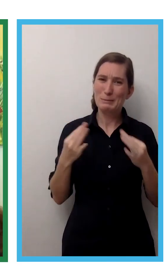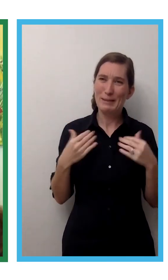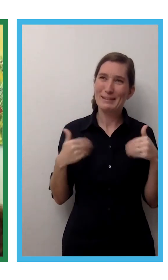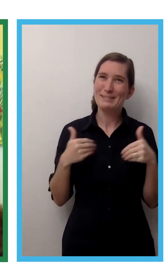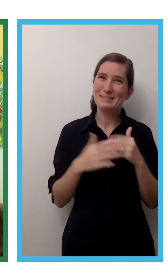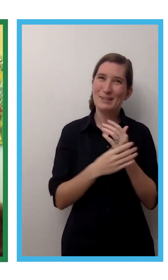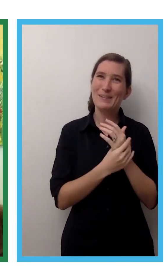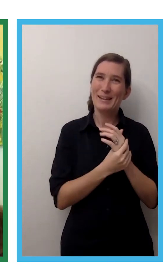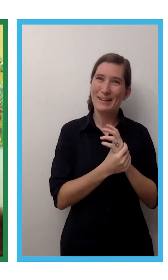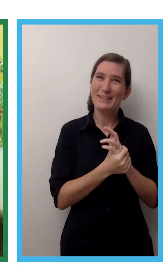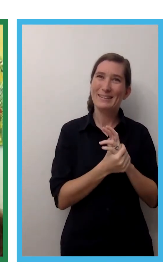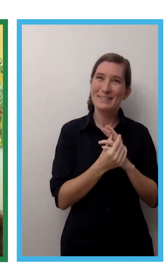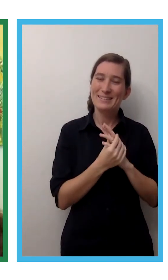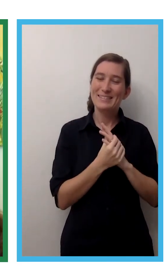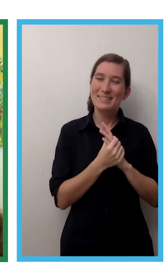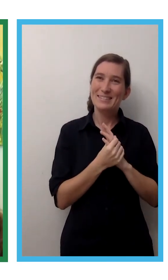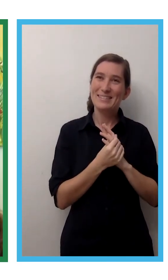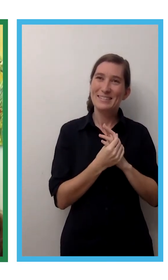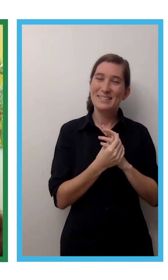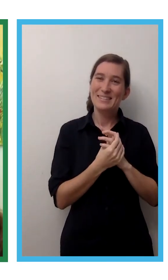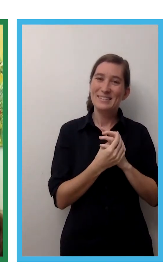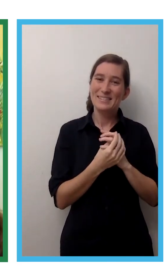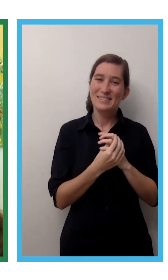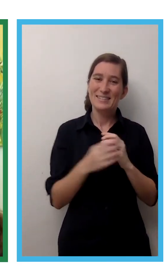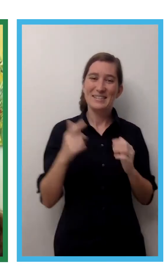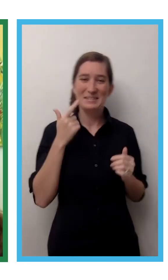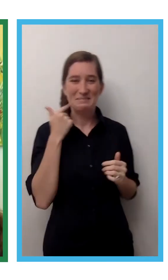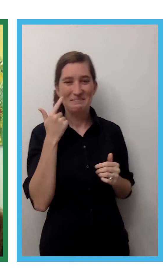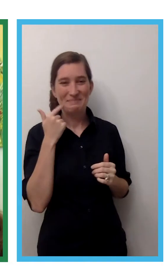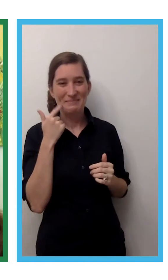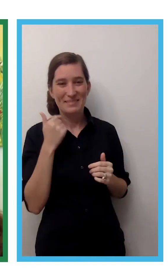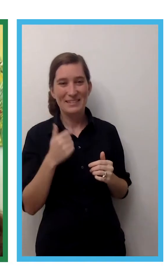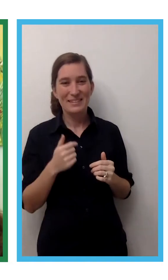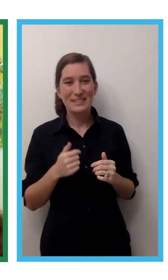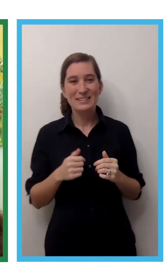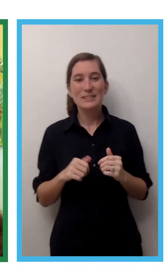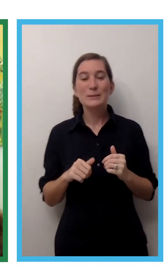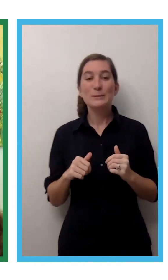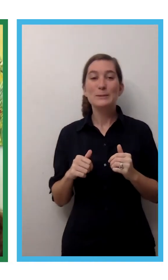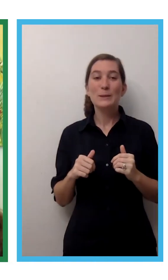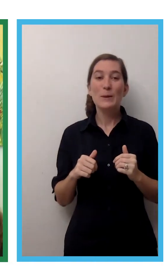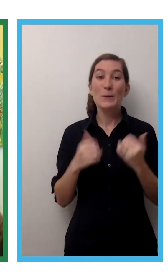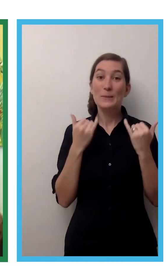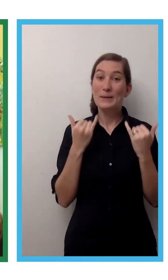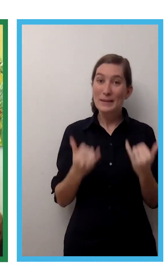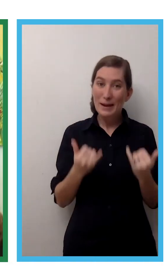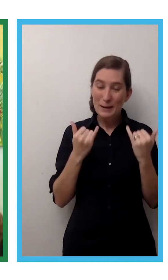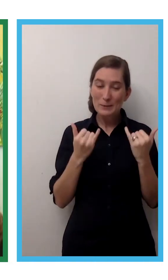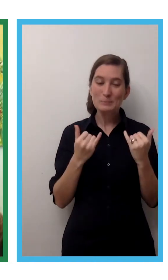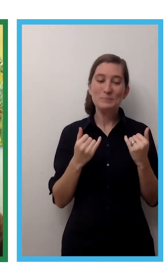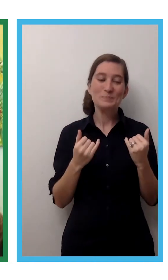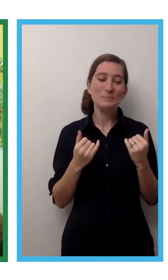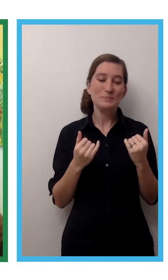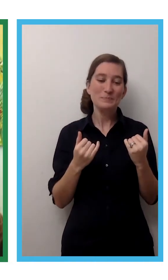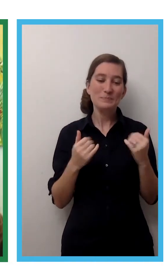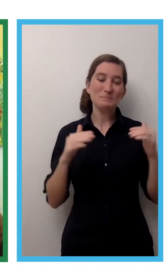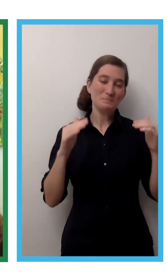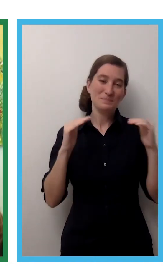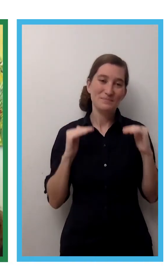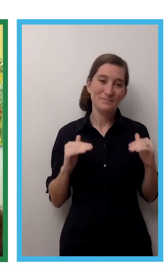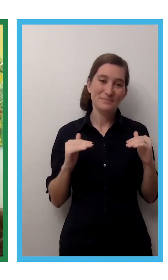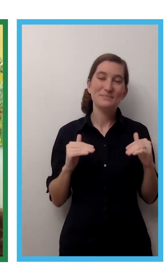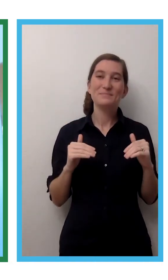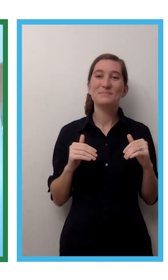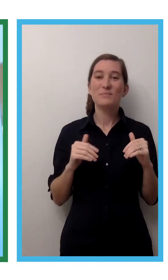So I've sent you this list of questions prior to today. These aren't a surprise to you. And one of the ones that I asked